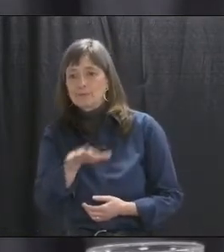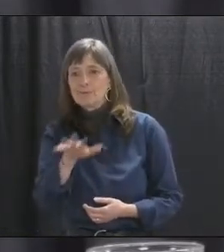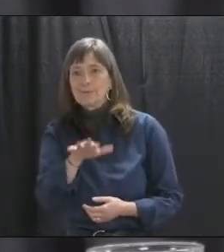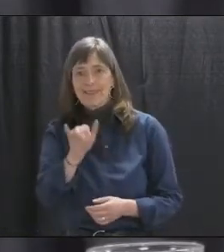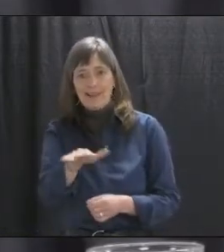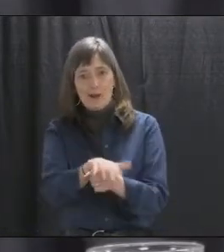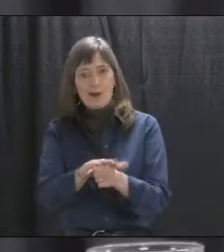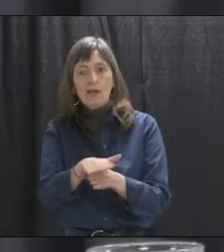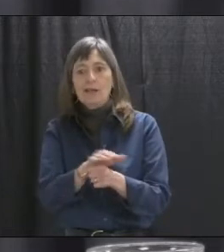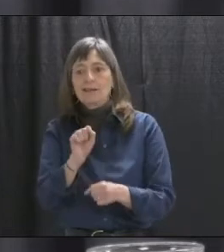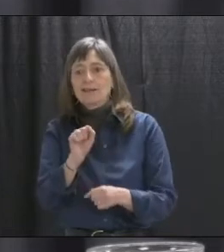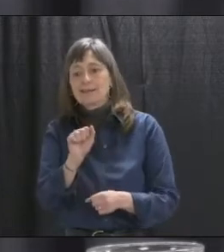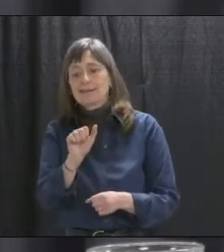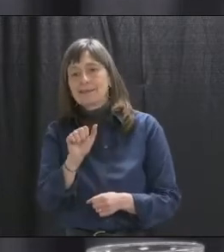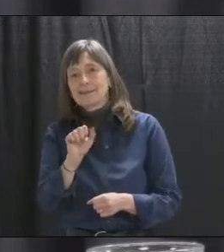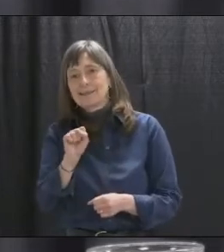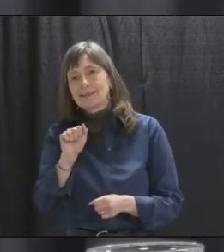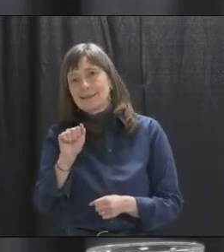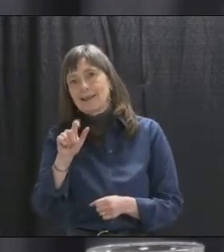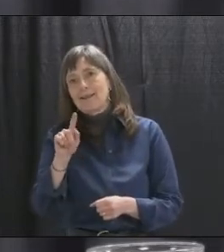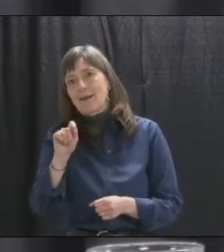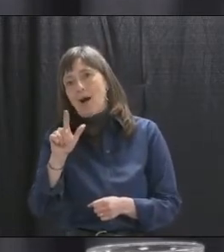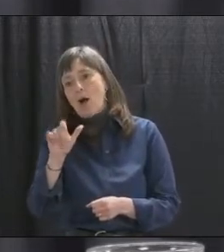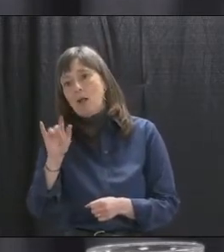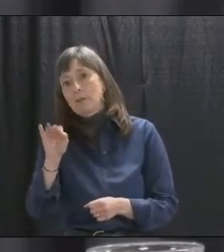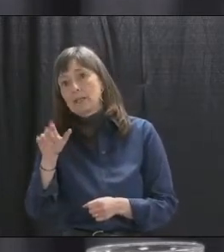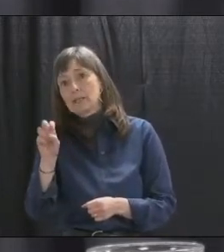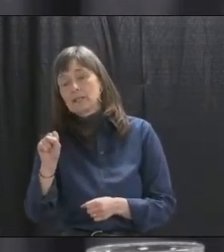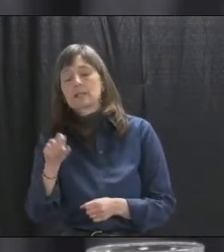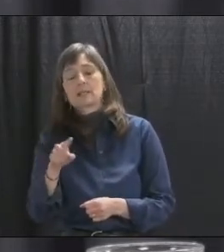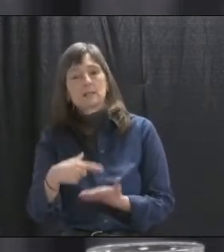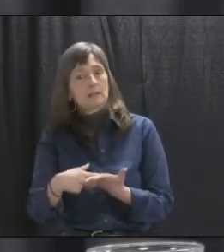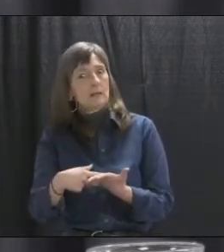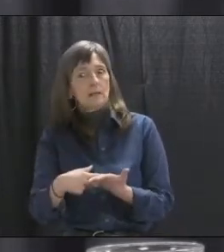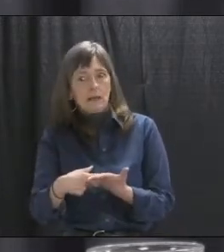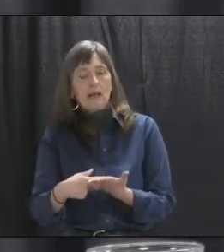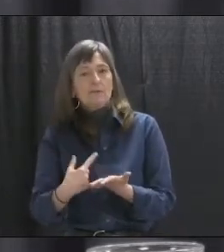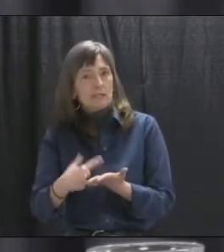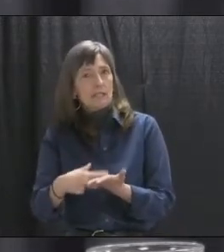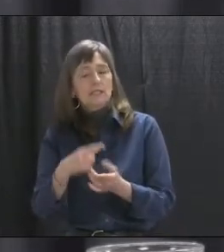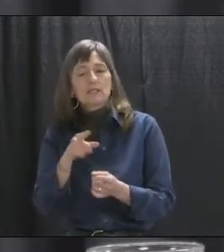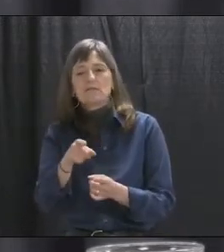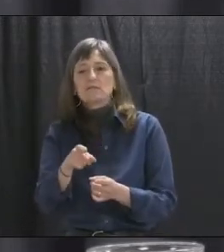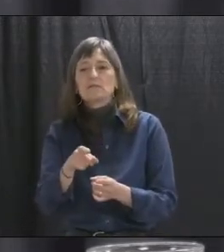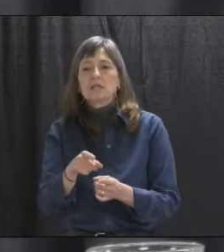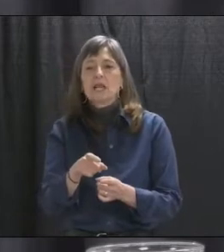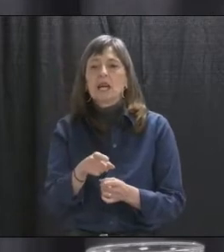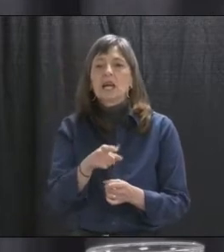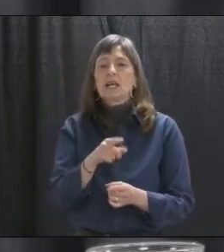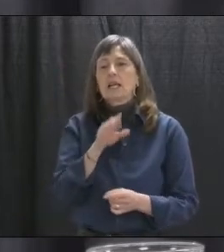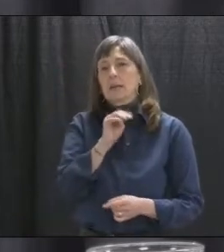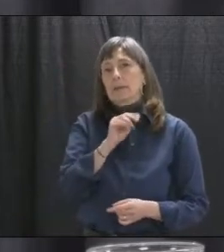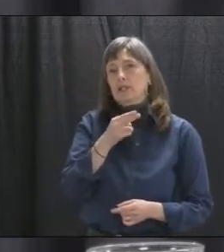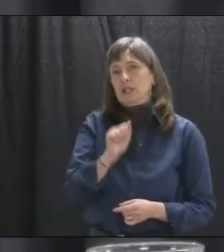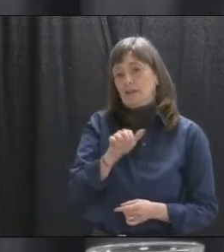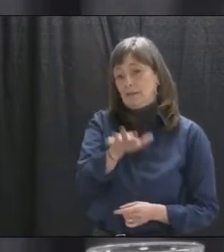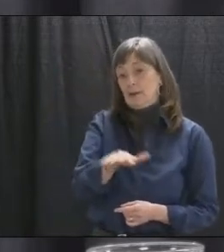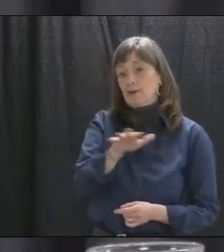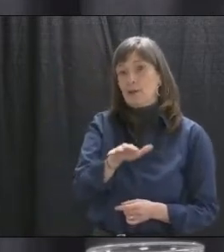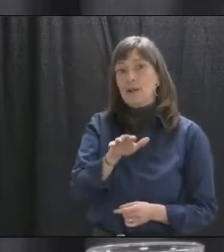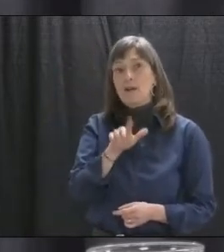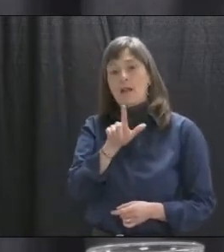Bay and St Albans. And I've been having regular discussions with Mr. Lovelace, the MHA for the area,